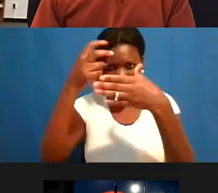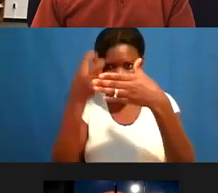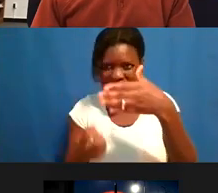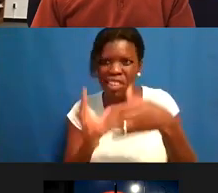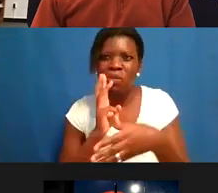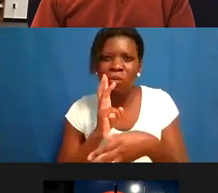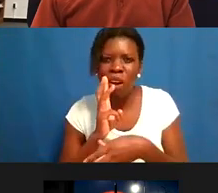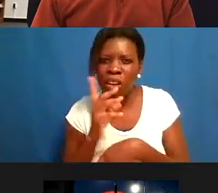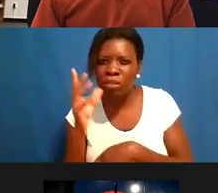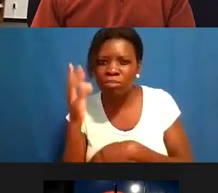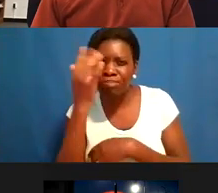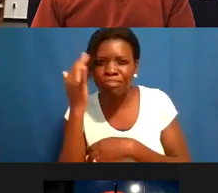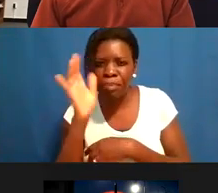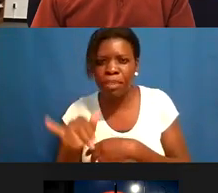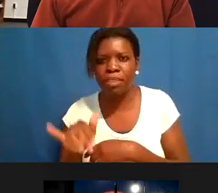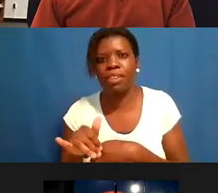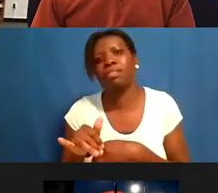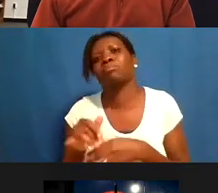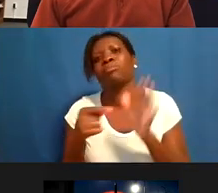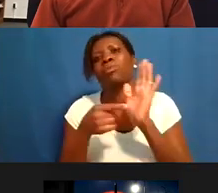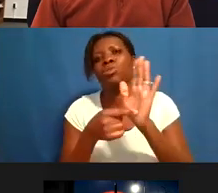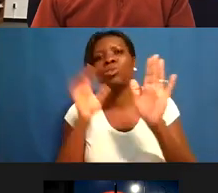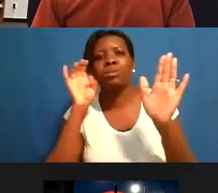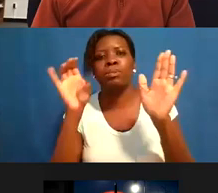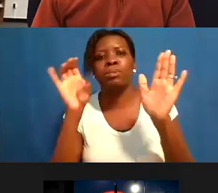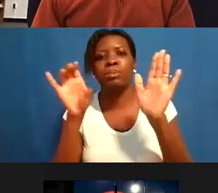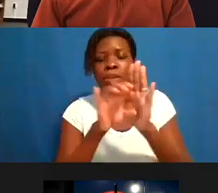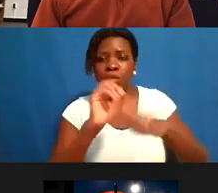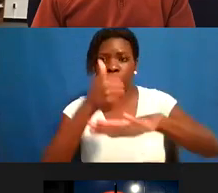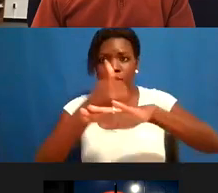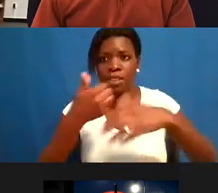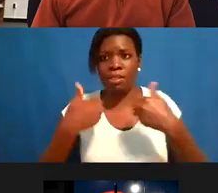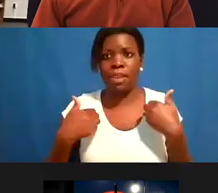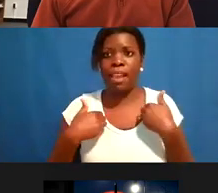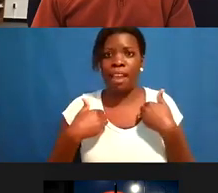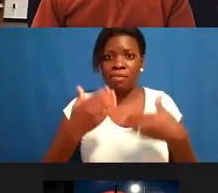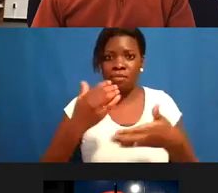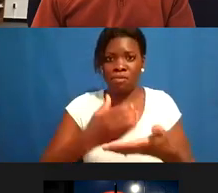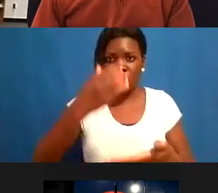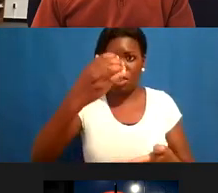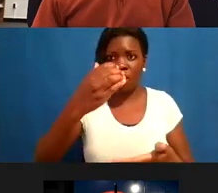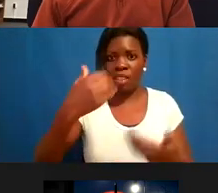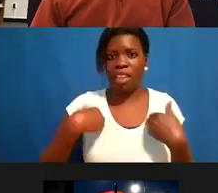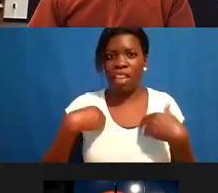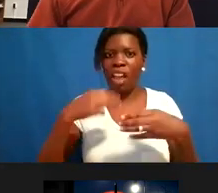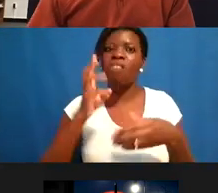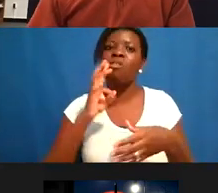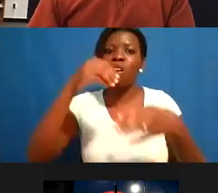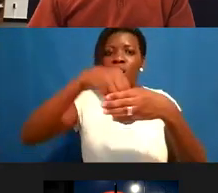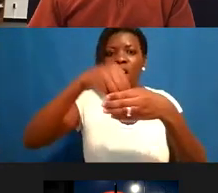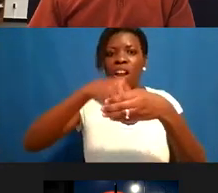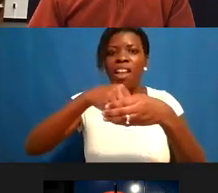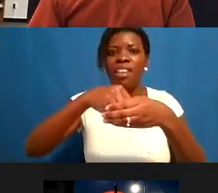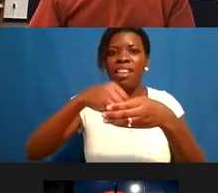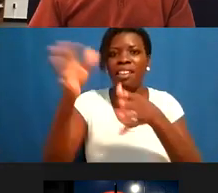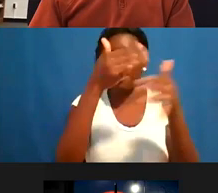take a minute to think about it. I'll show you the image of a setup that we have. So we just have a container with water in it, and then of course air above